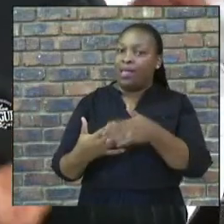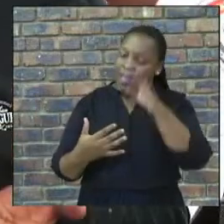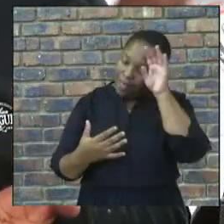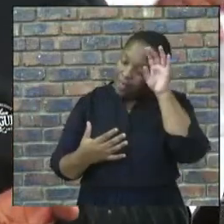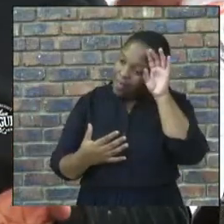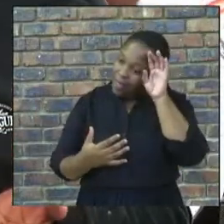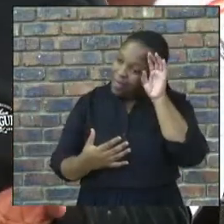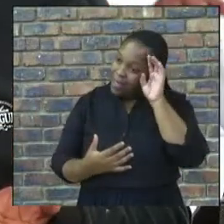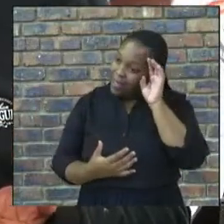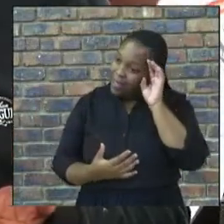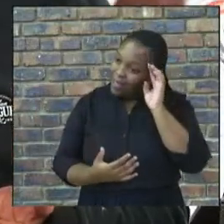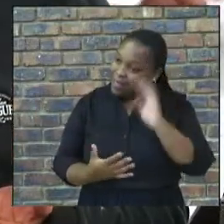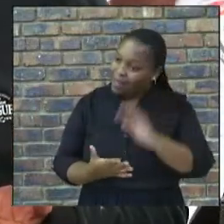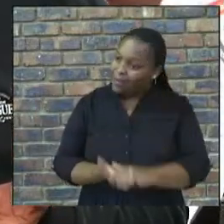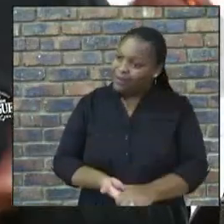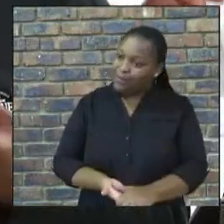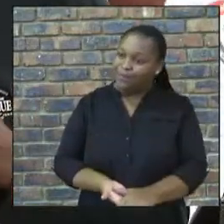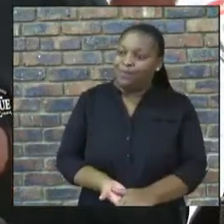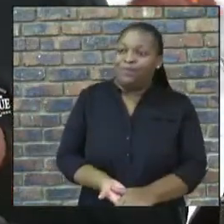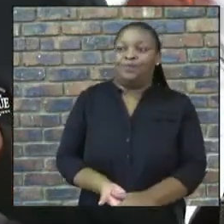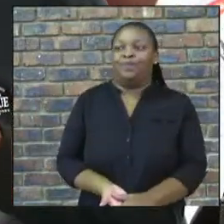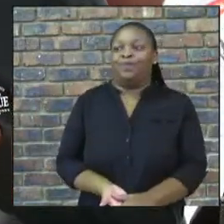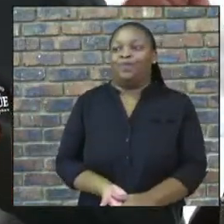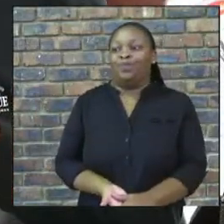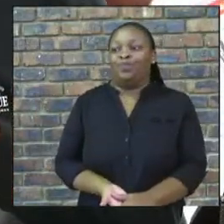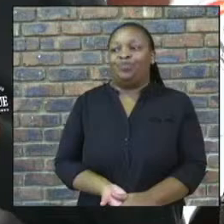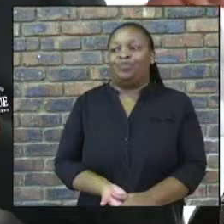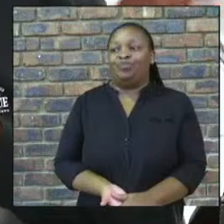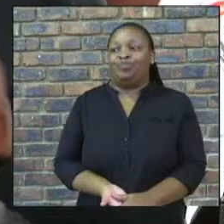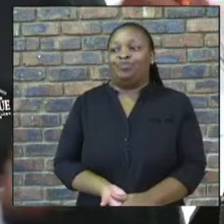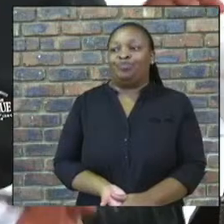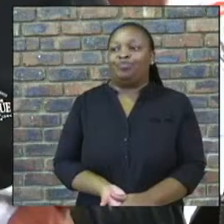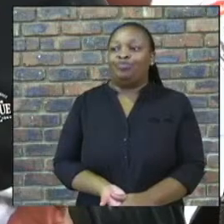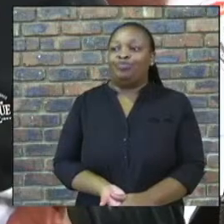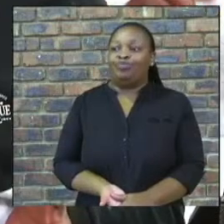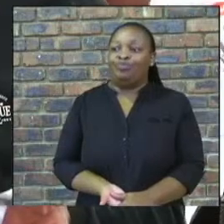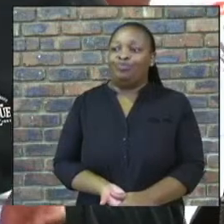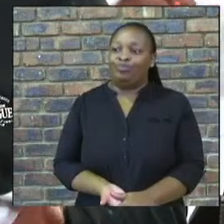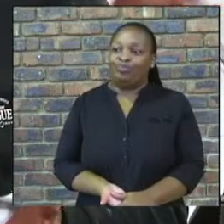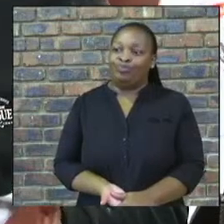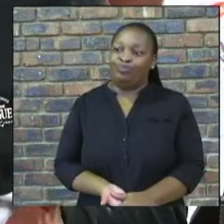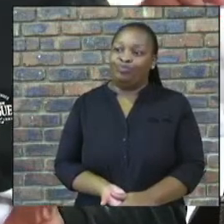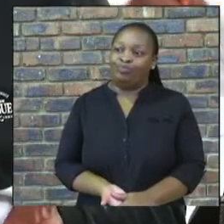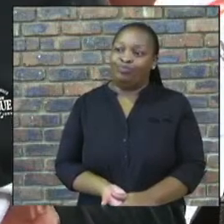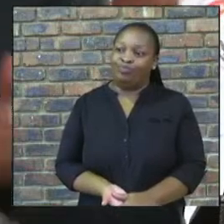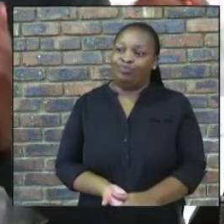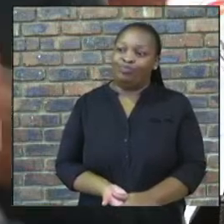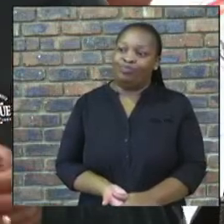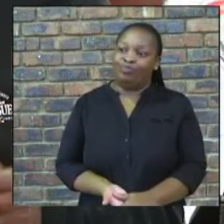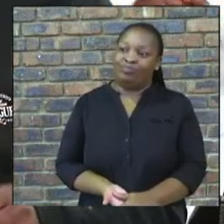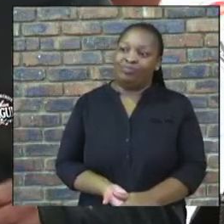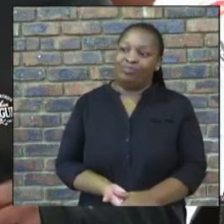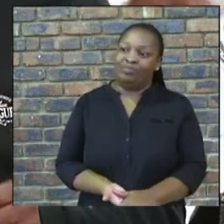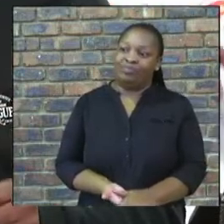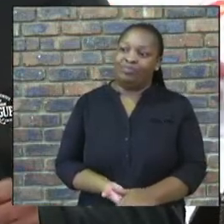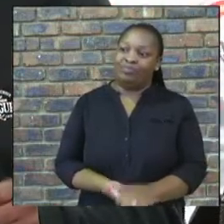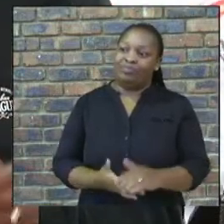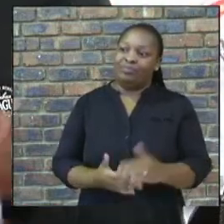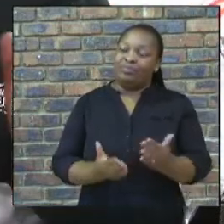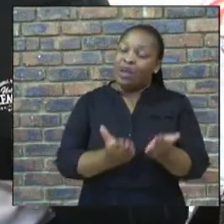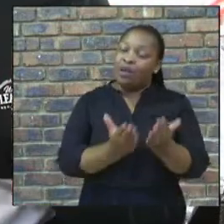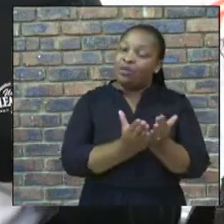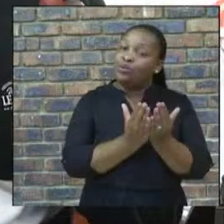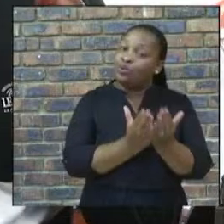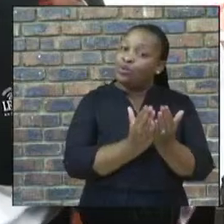bafundekile. They were educated, but ku-government,